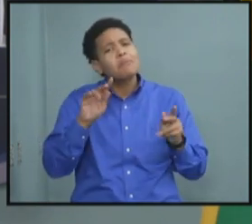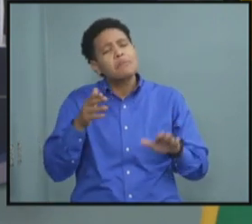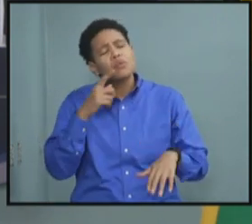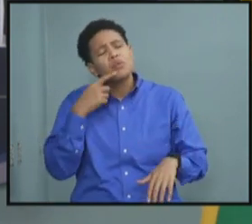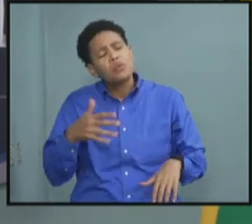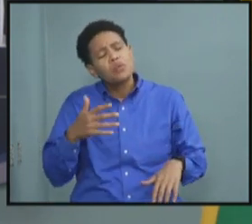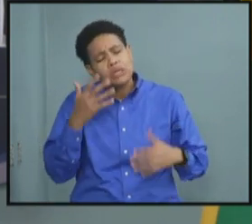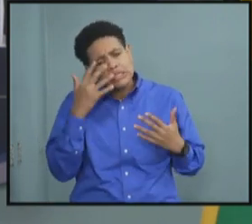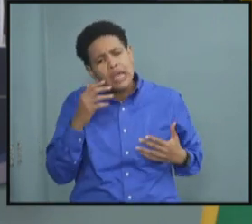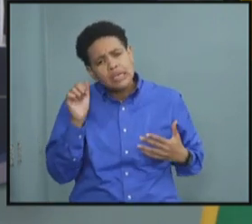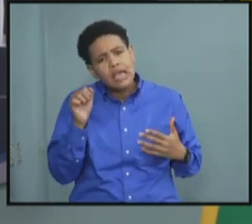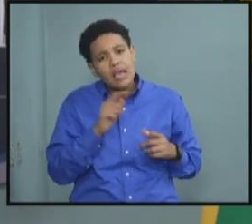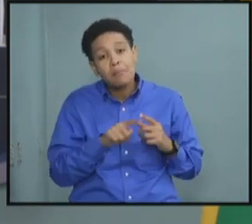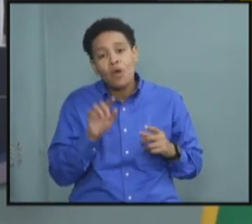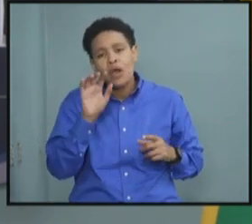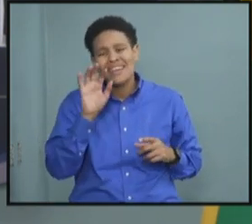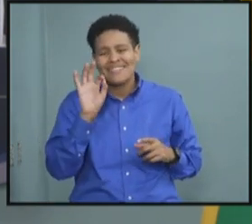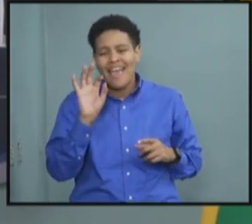another